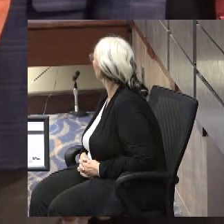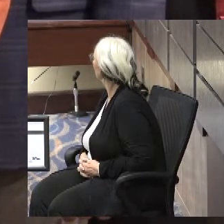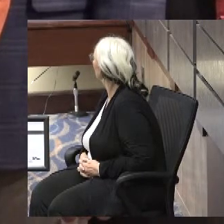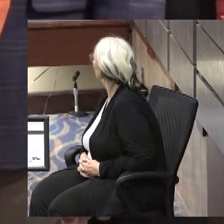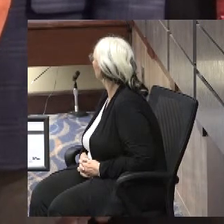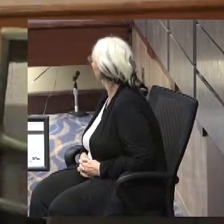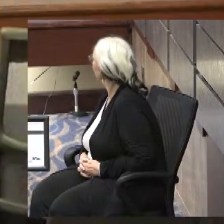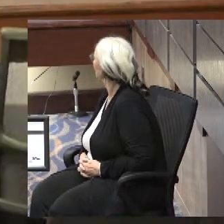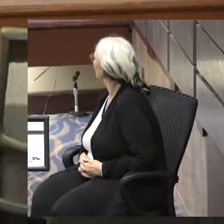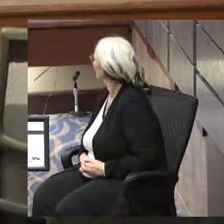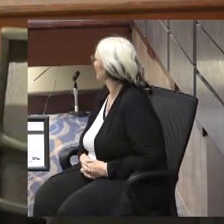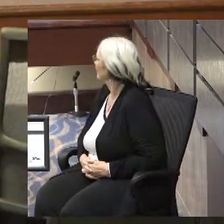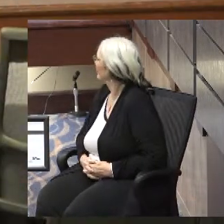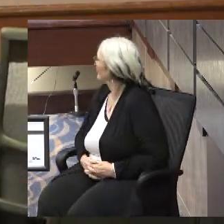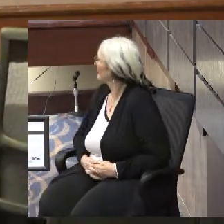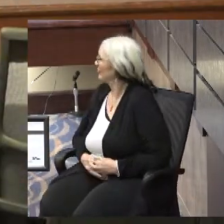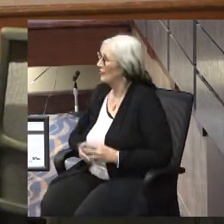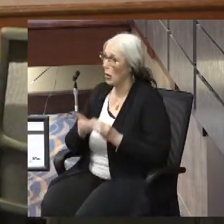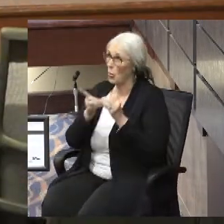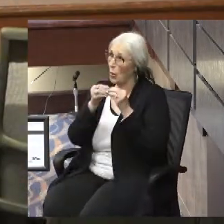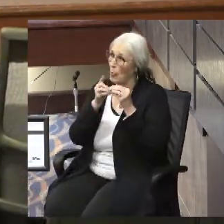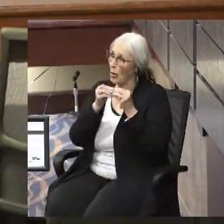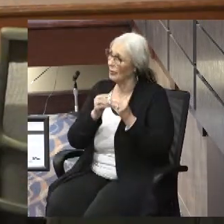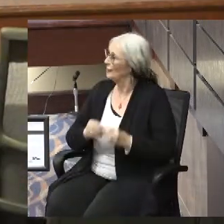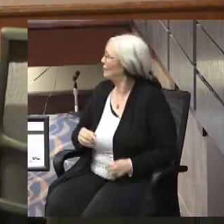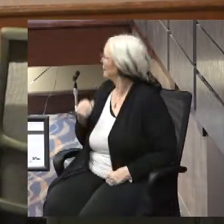All right. Hold on, one more. Oh, freeze.